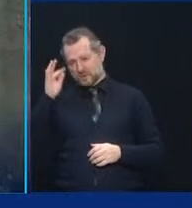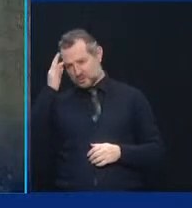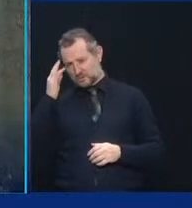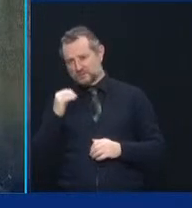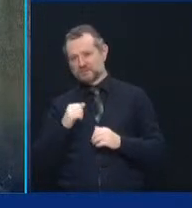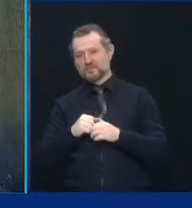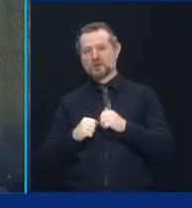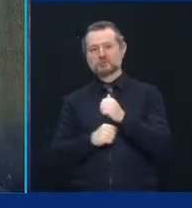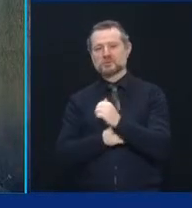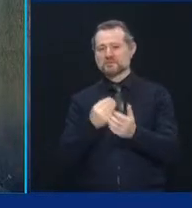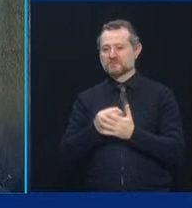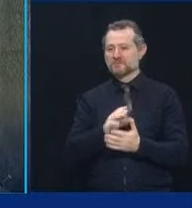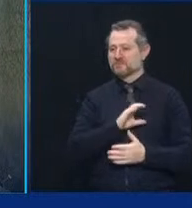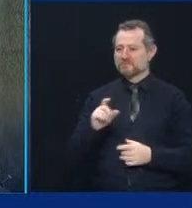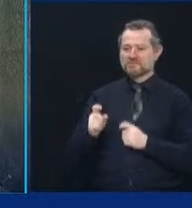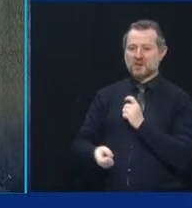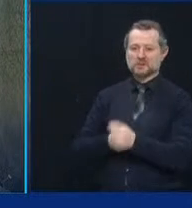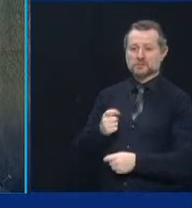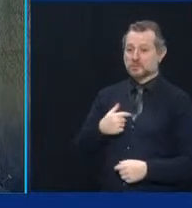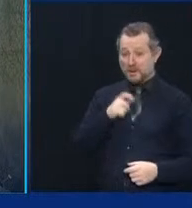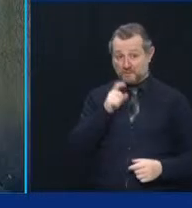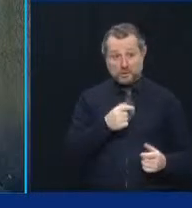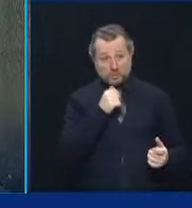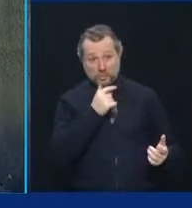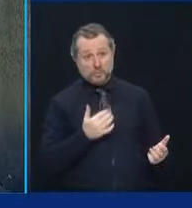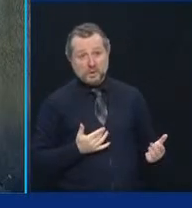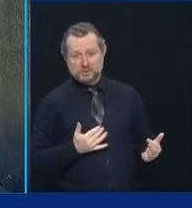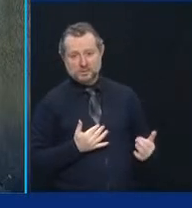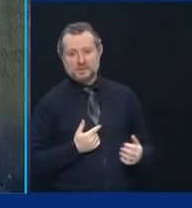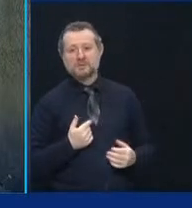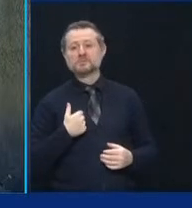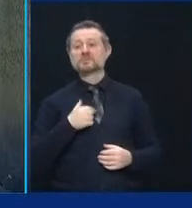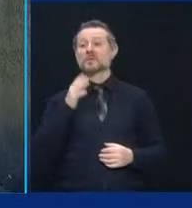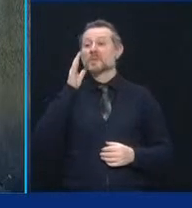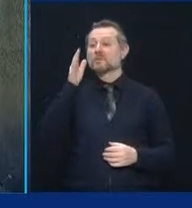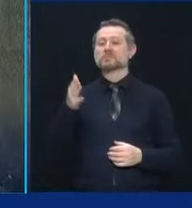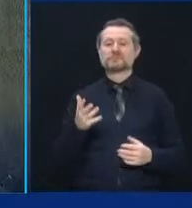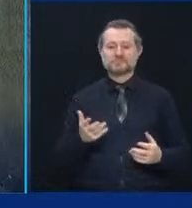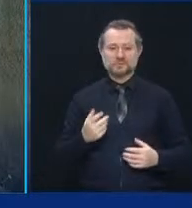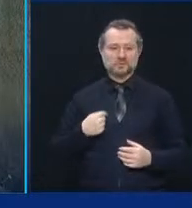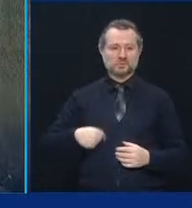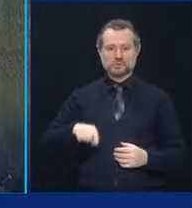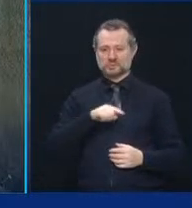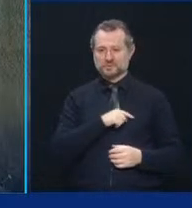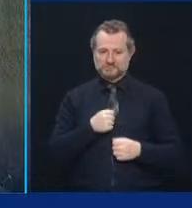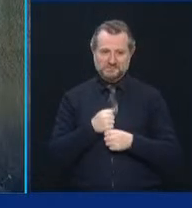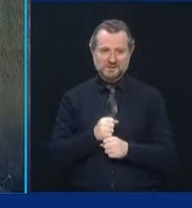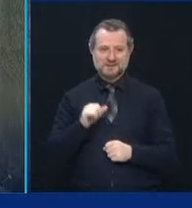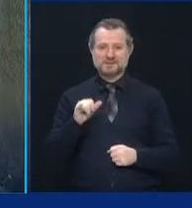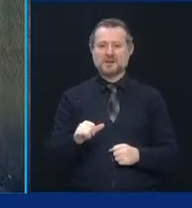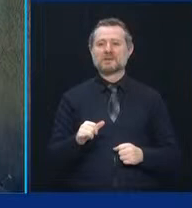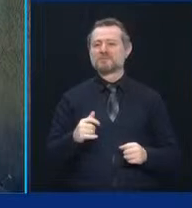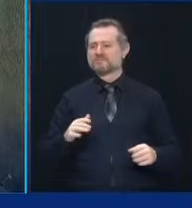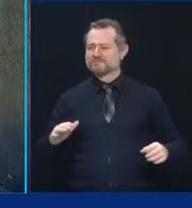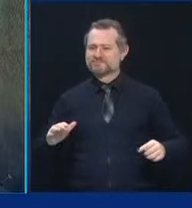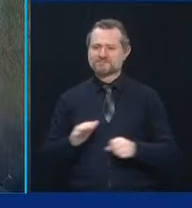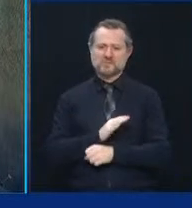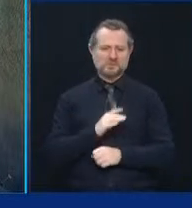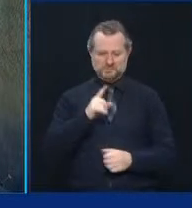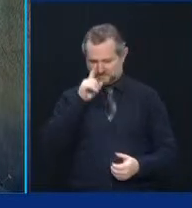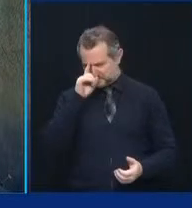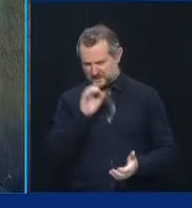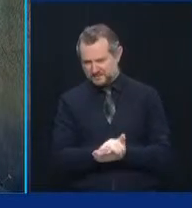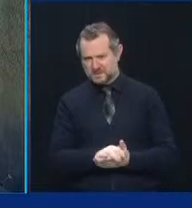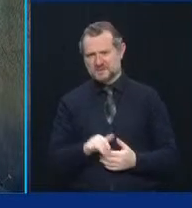waiting because the future is what we make it. I fully believe that. And I believe in our capacity and our potential because